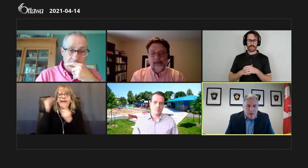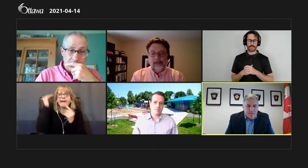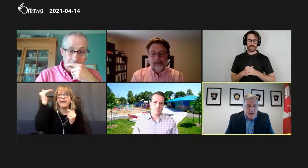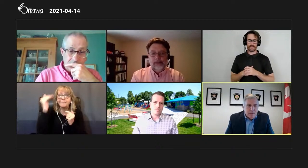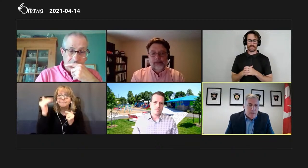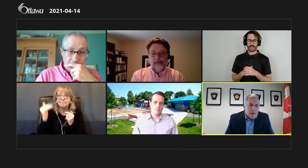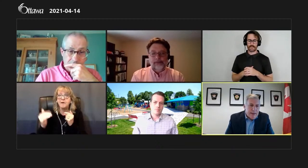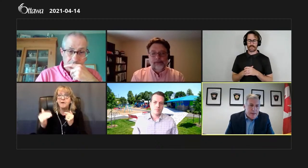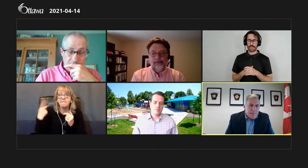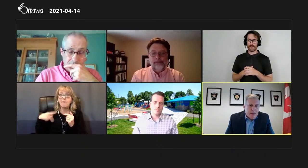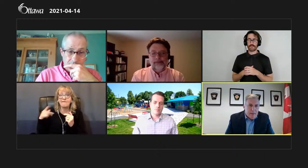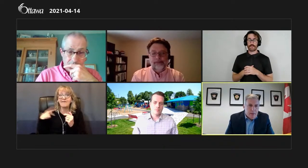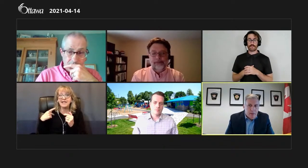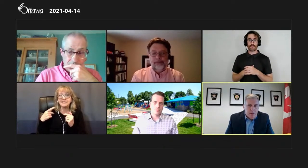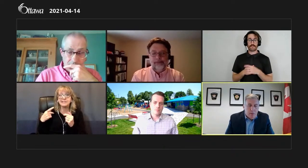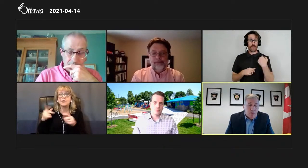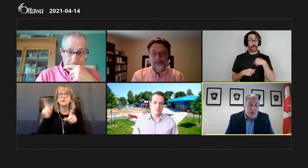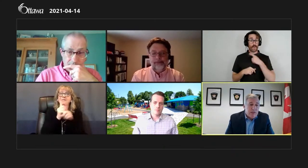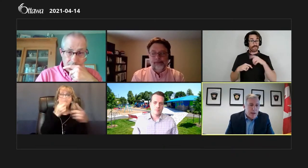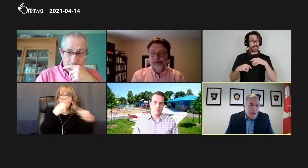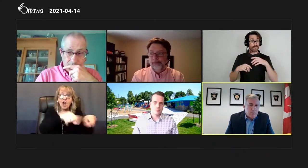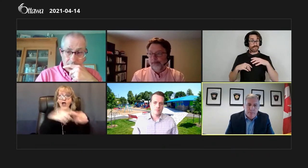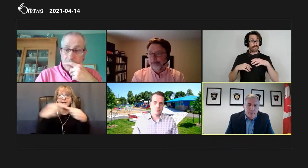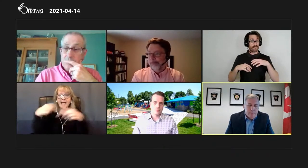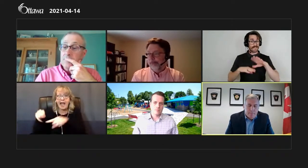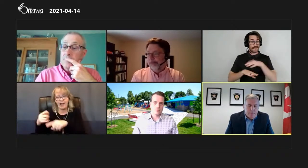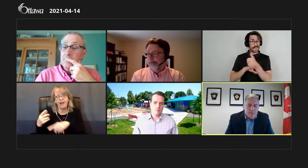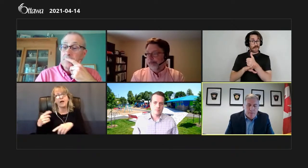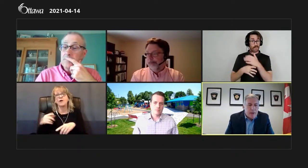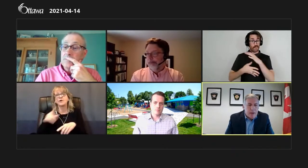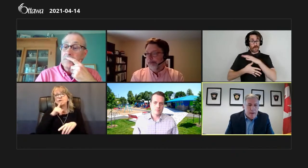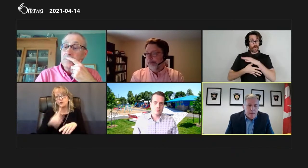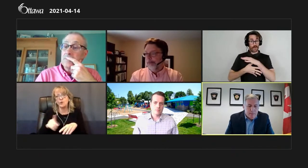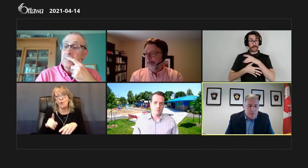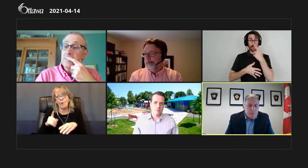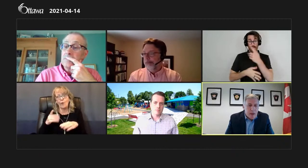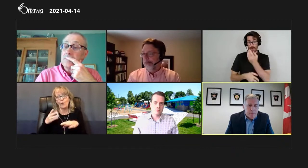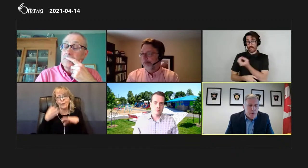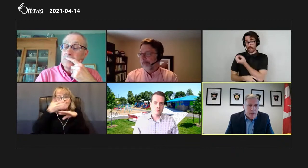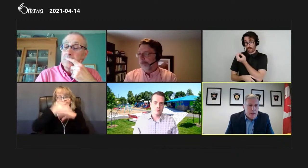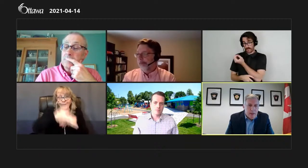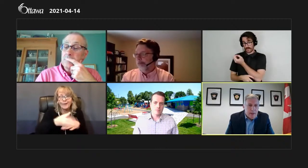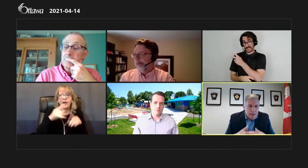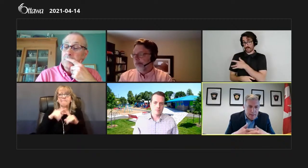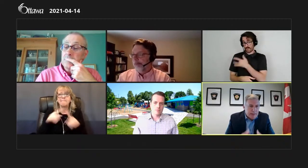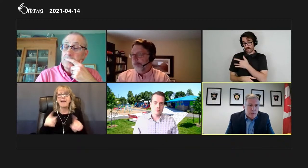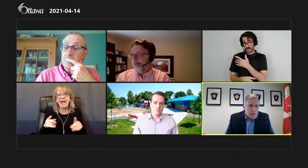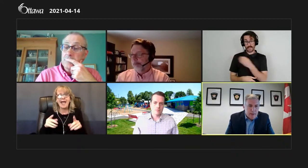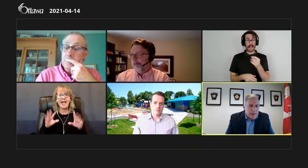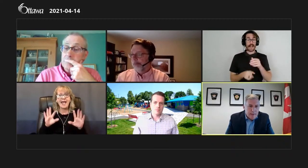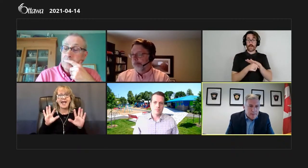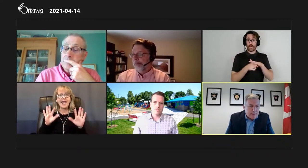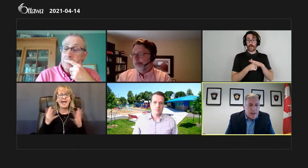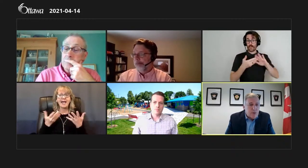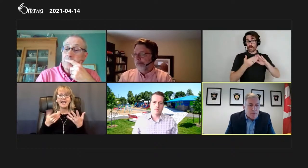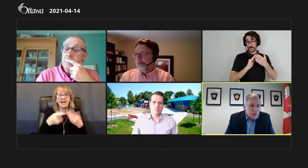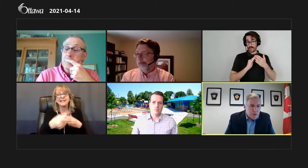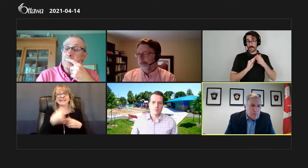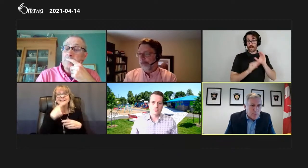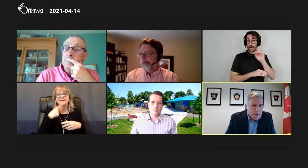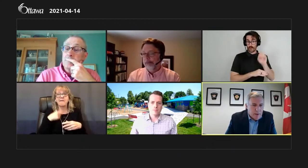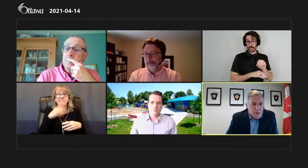When we establish a priority in the province and also locally, we will get there.